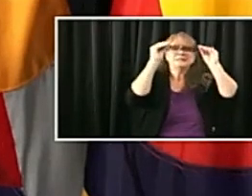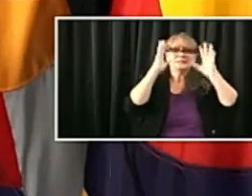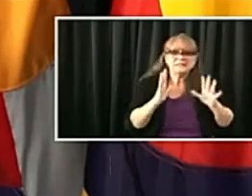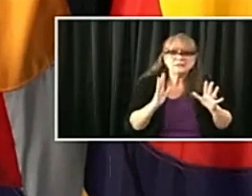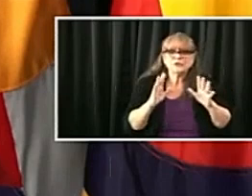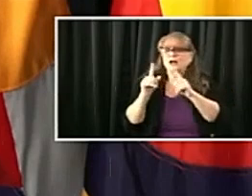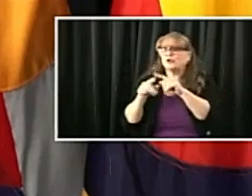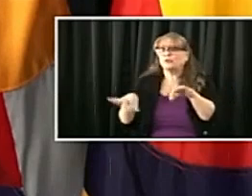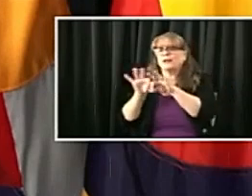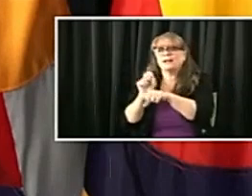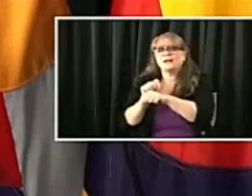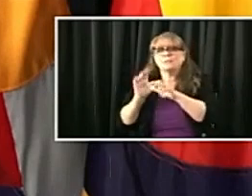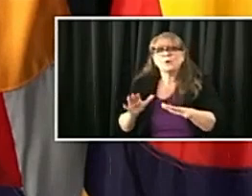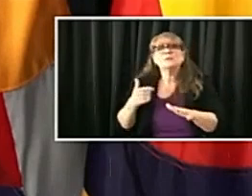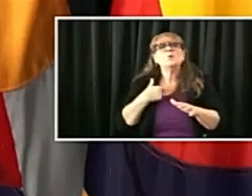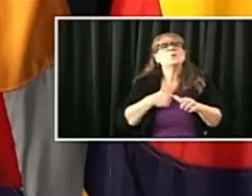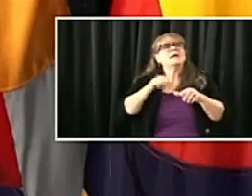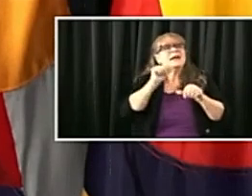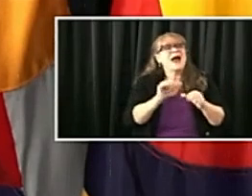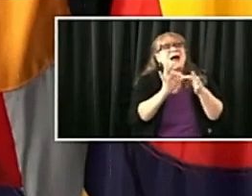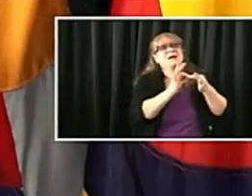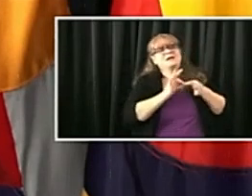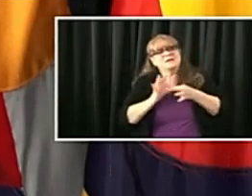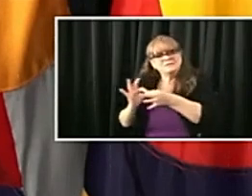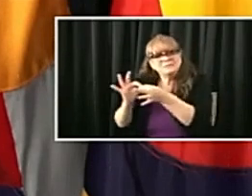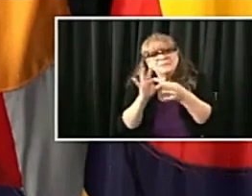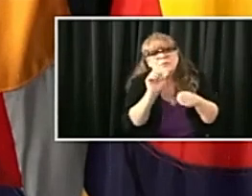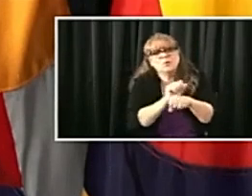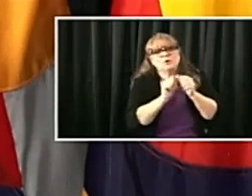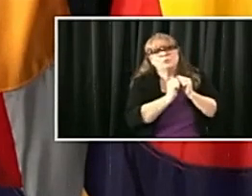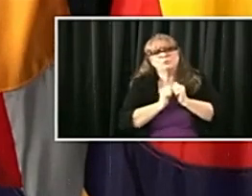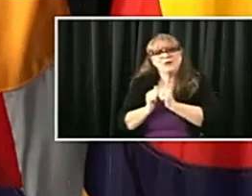it together, Colorado. So with that, happy to answer questions.